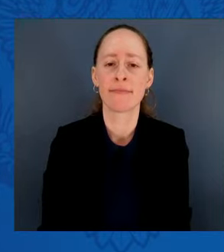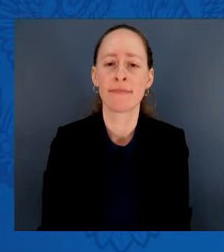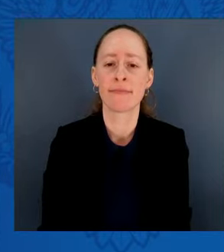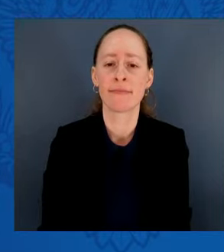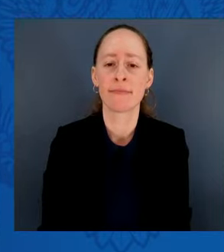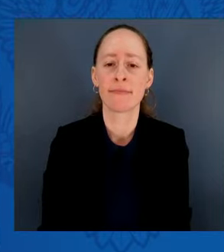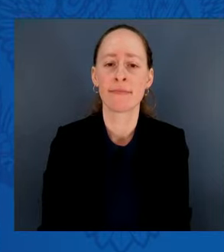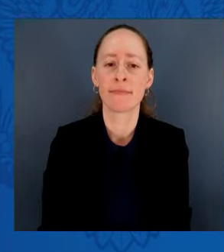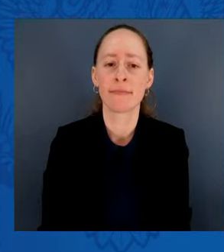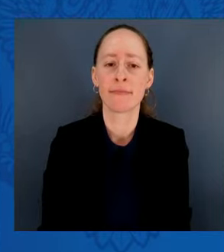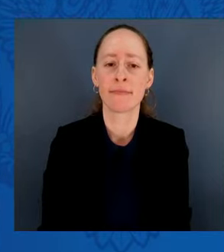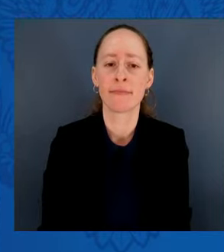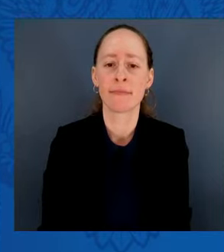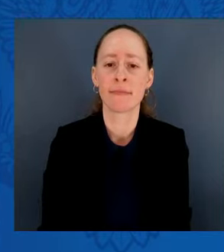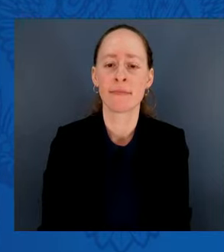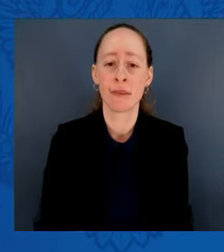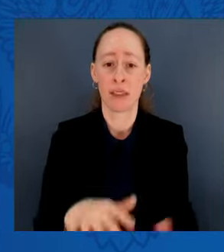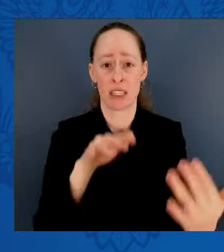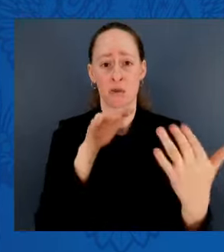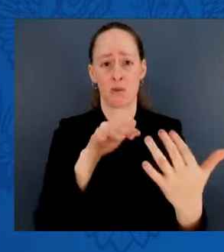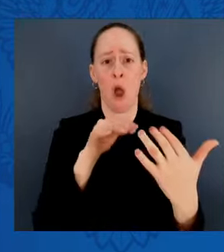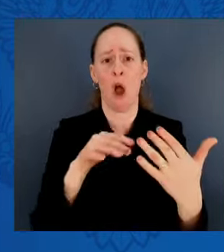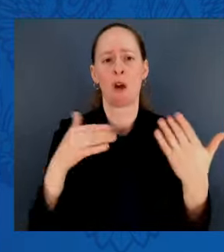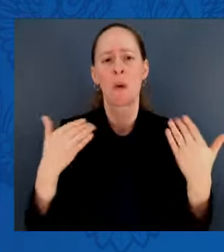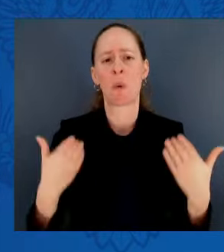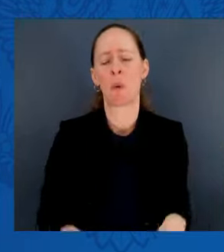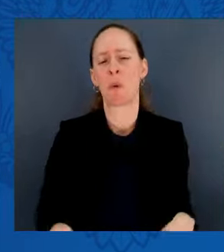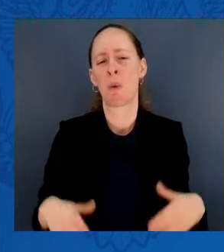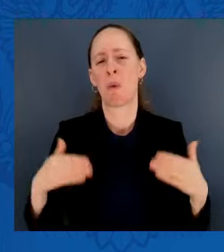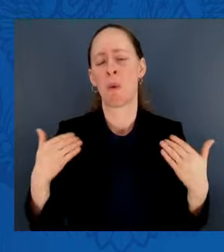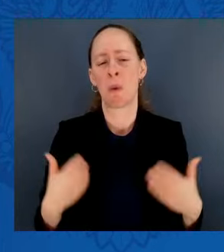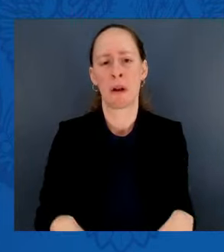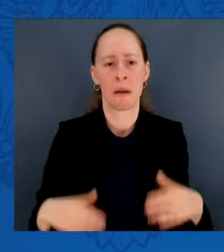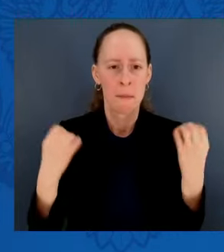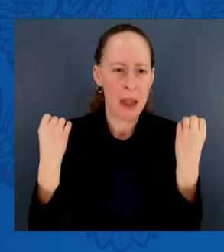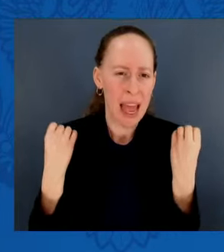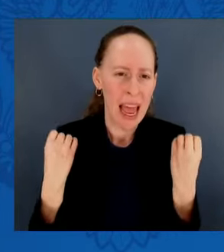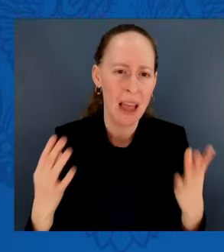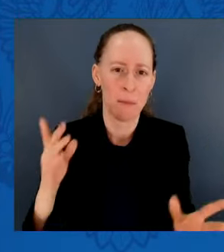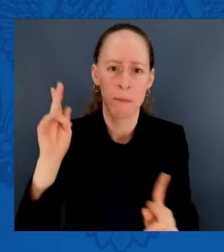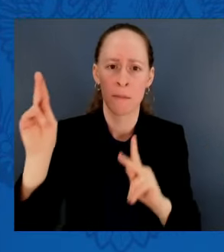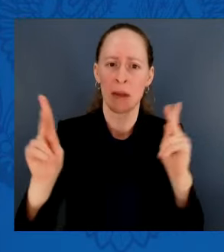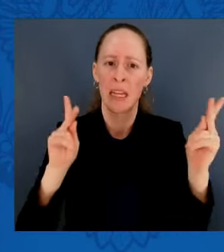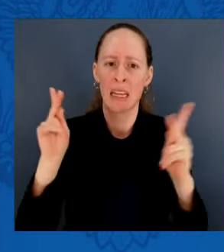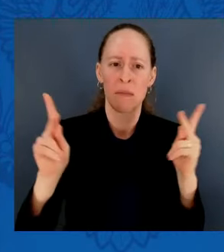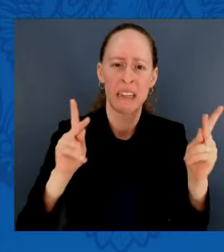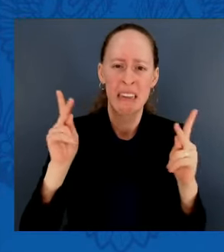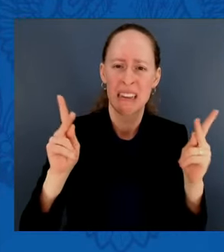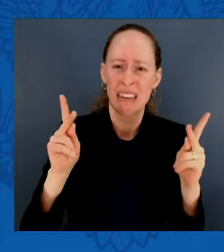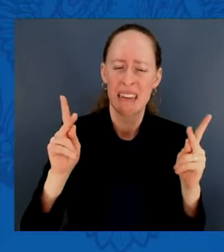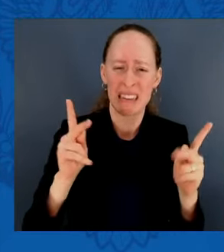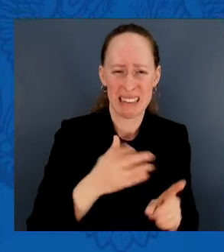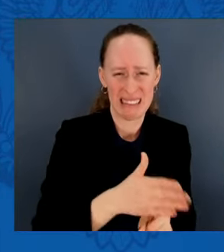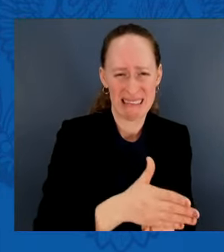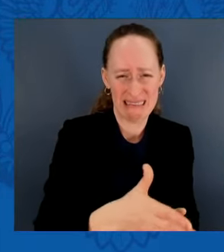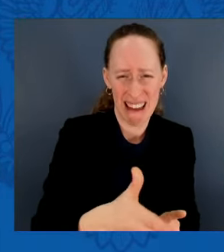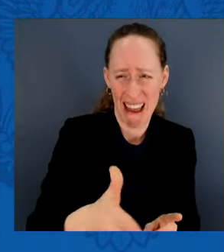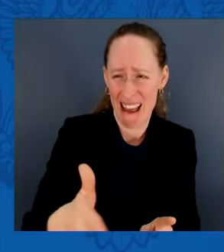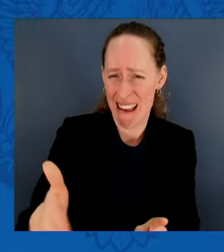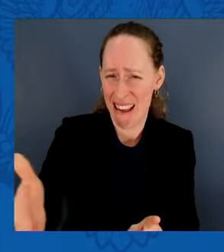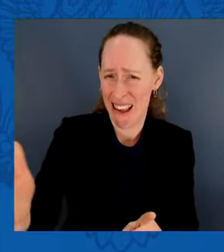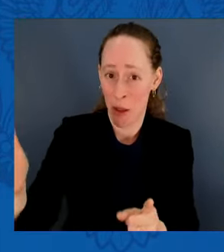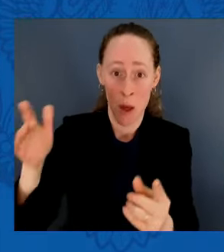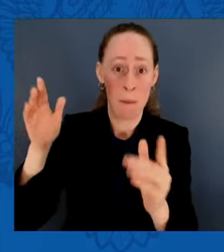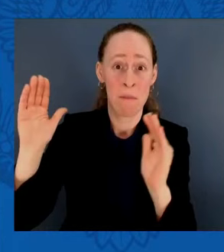This war has taken a greater toll on innocent civilians than all previous wars in Gaza combined. More than 30,000 Palestinians